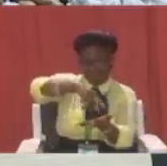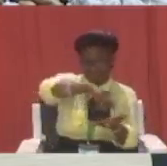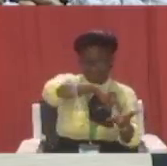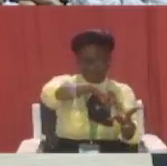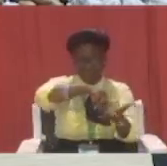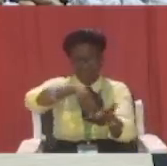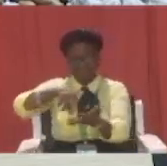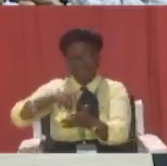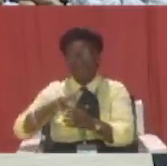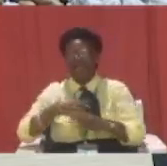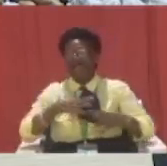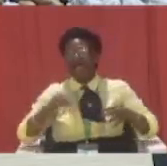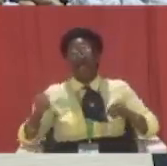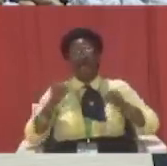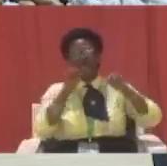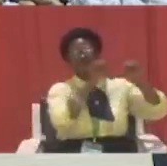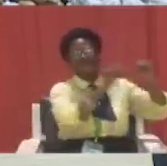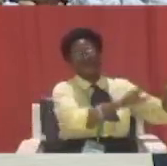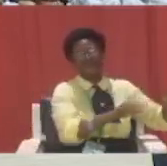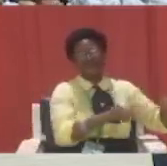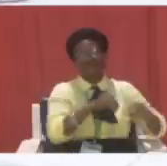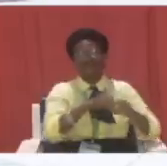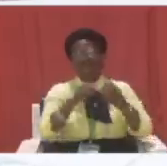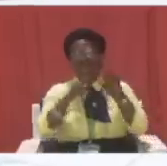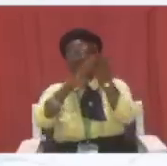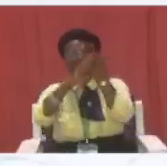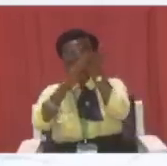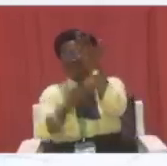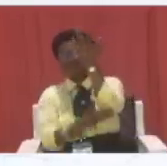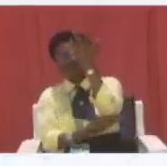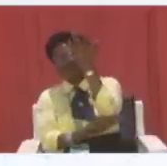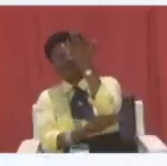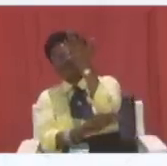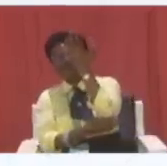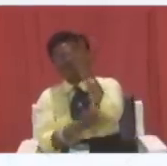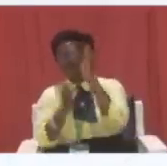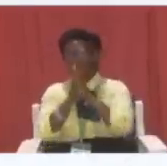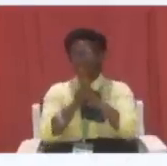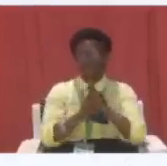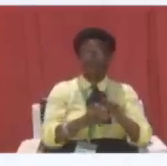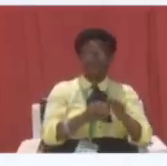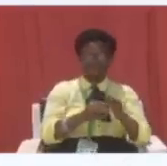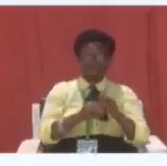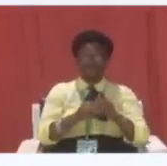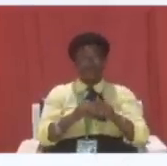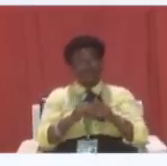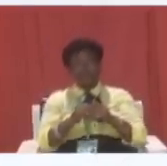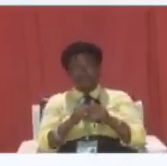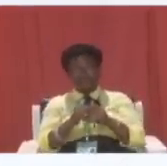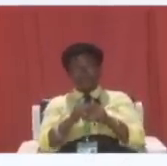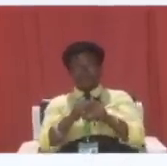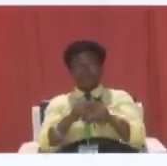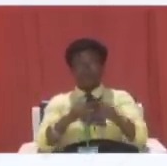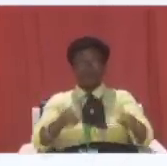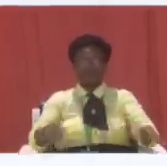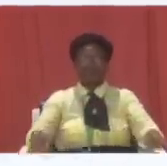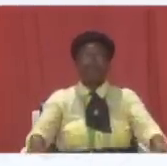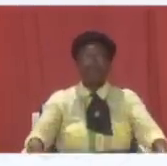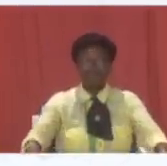The Lord I'm serving is good to me. The Lord I'm serving is good to